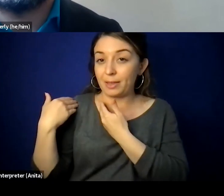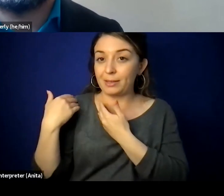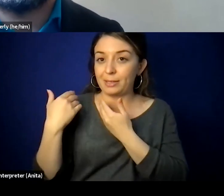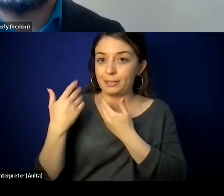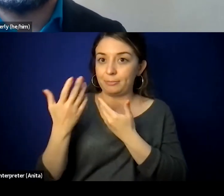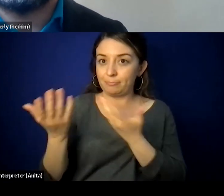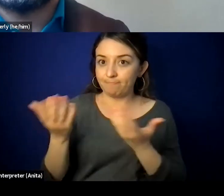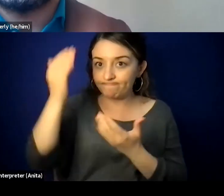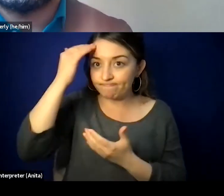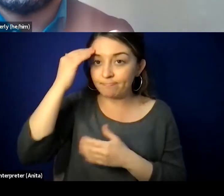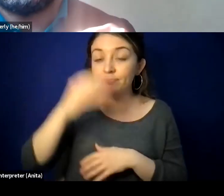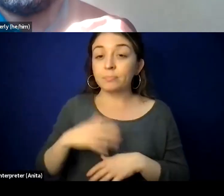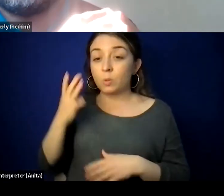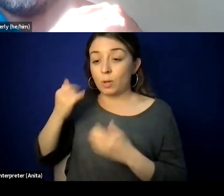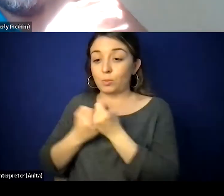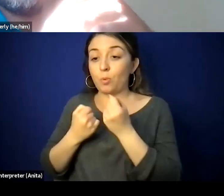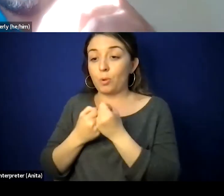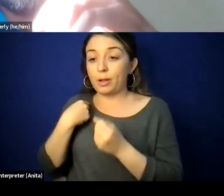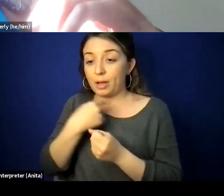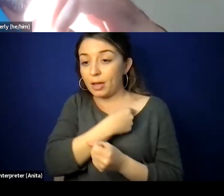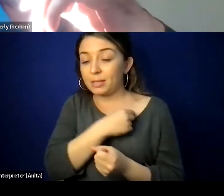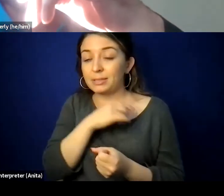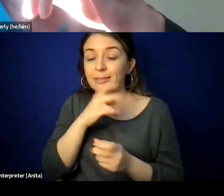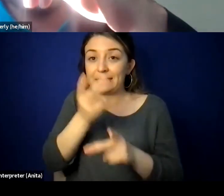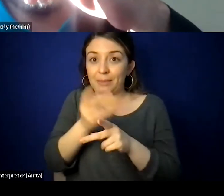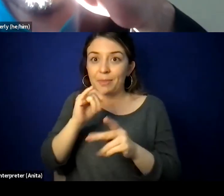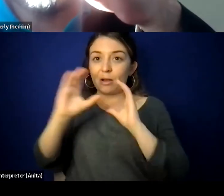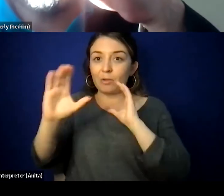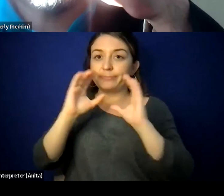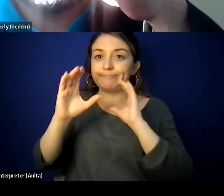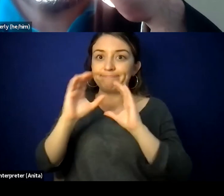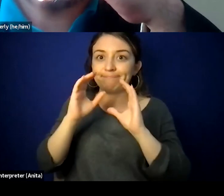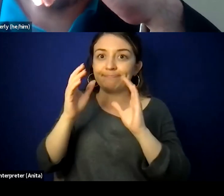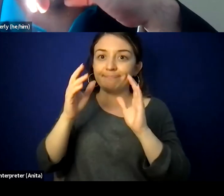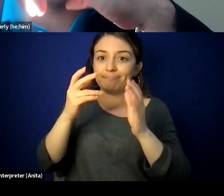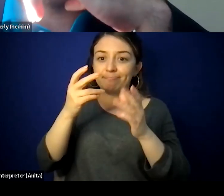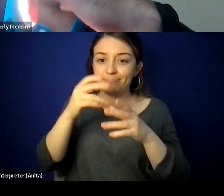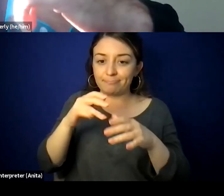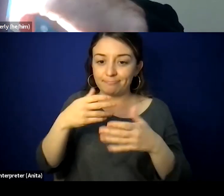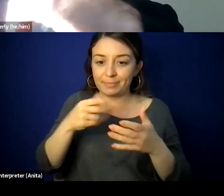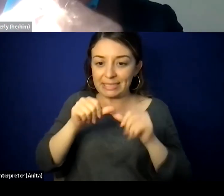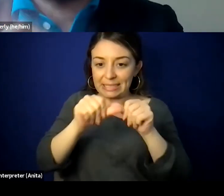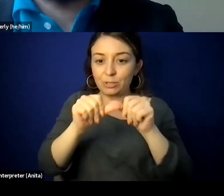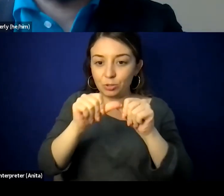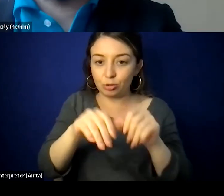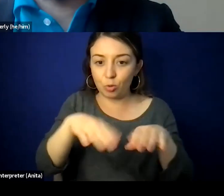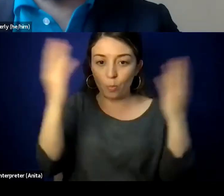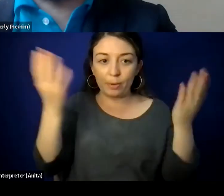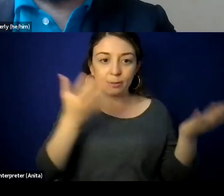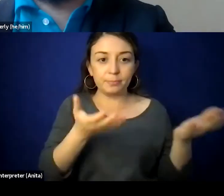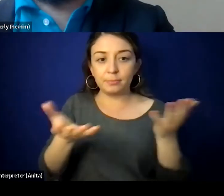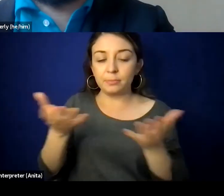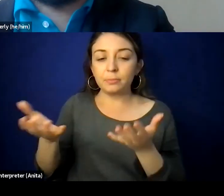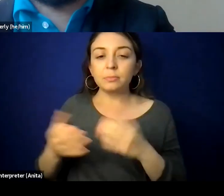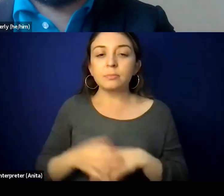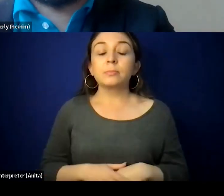Supporting us is, keeping those lines of communication open and making sure that we as folks who are